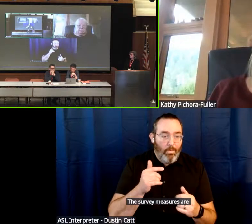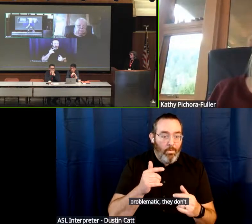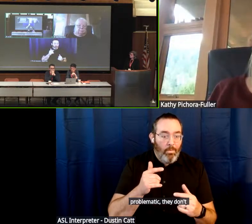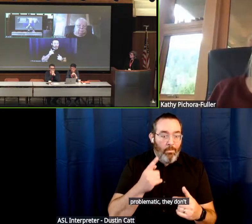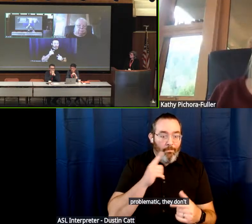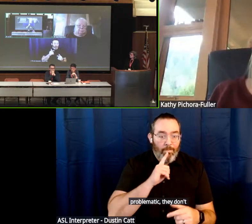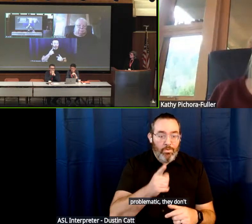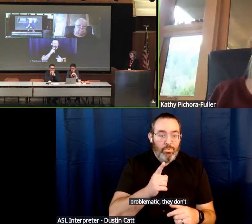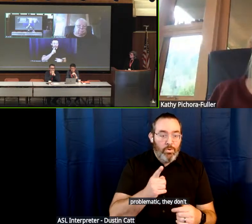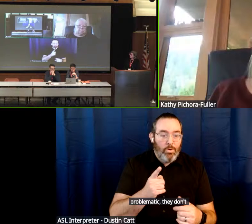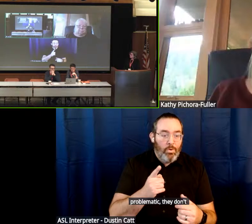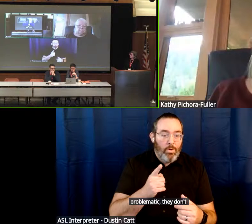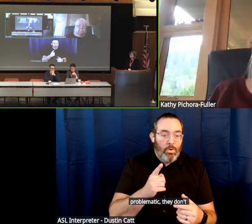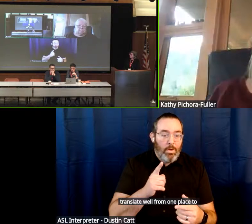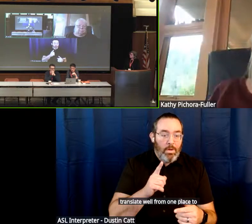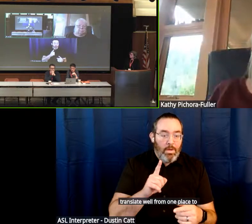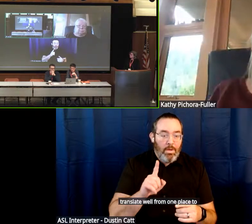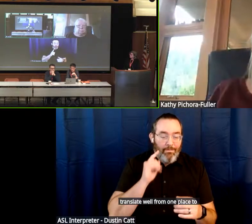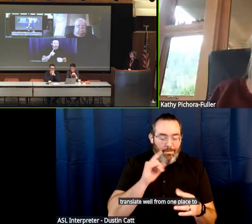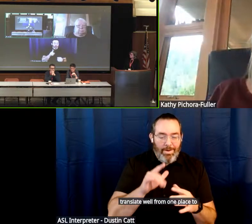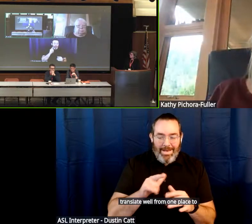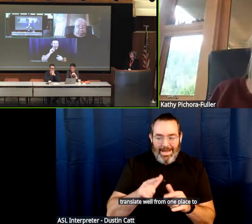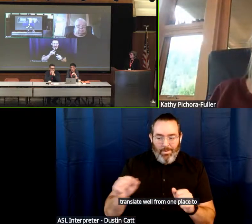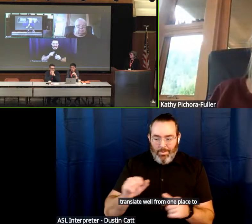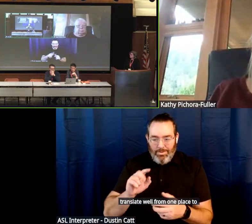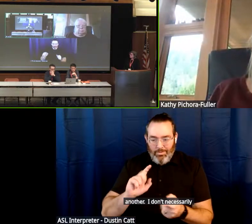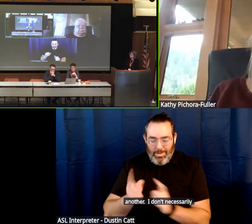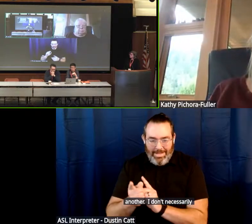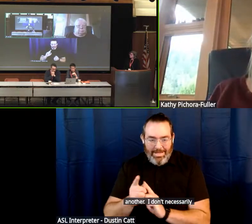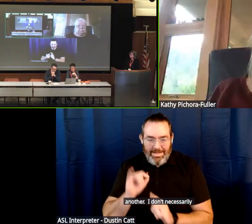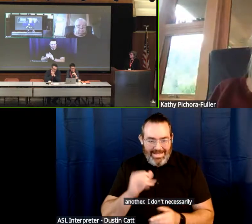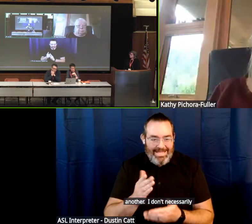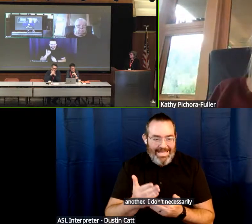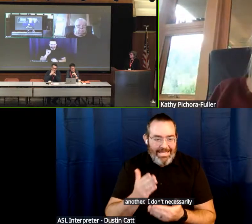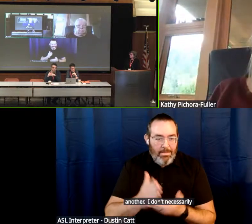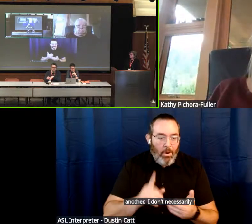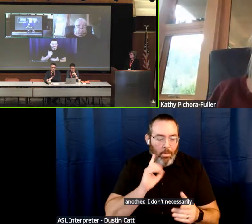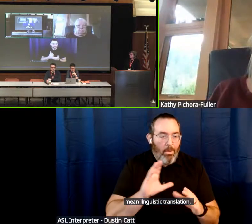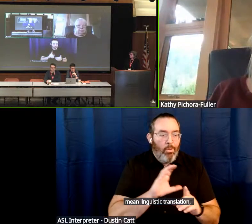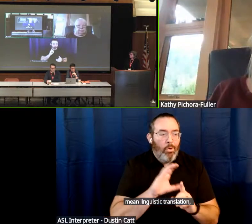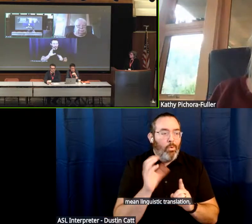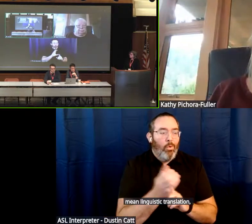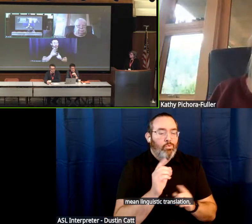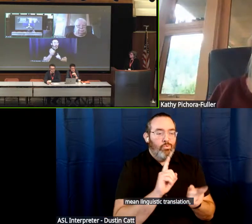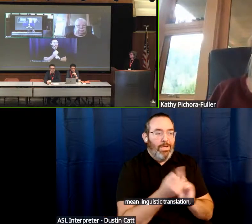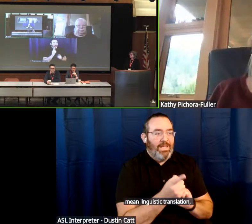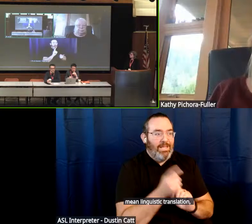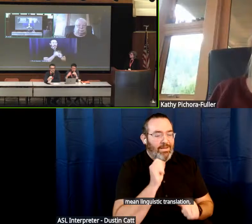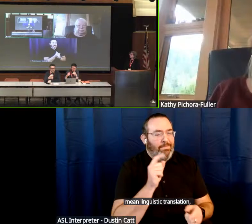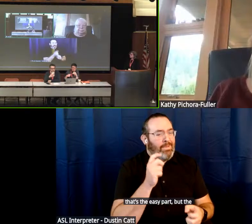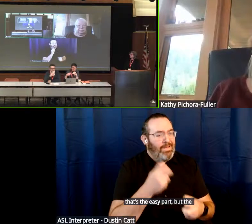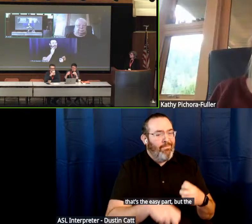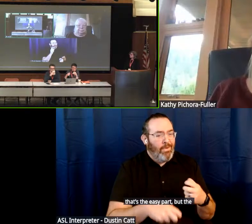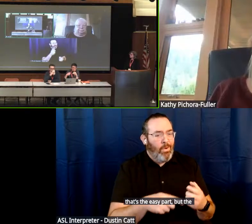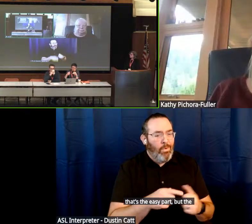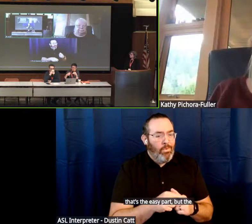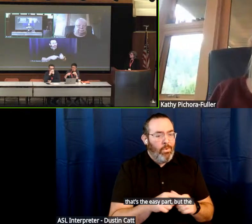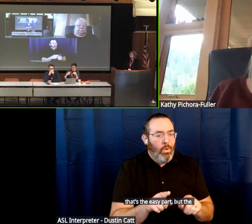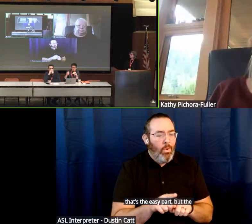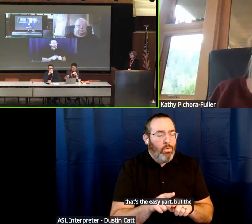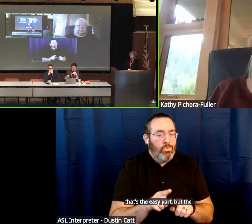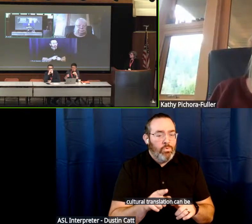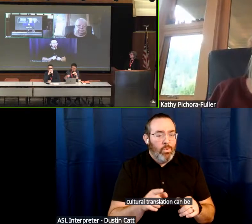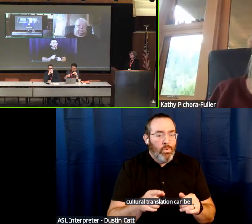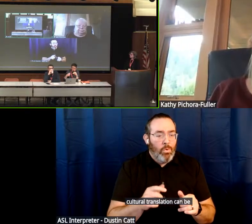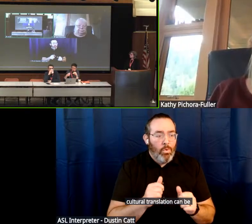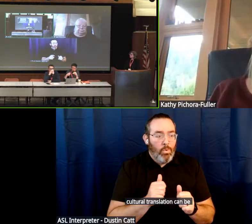don't necessarily mean linguistic translation, that's the easy part, but the cultural translation can be quite difficult, as can the keeping measures up to